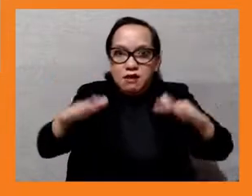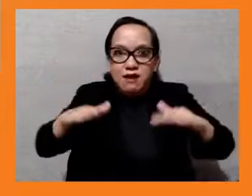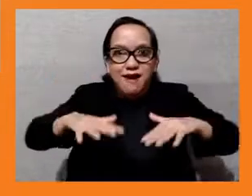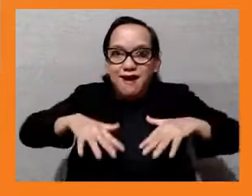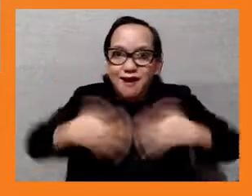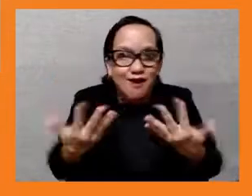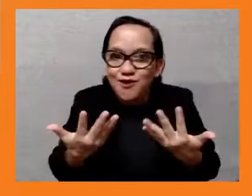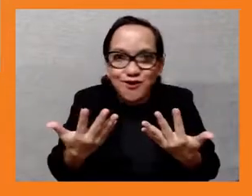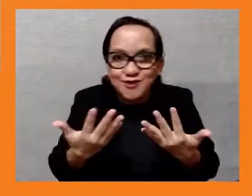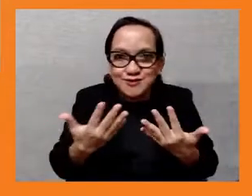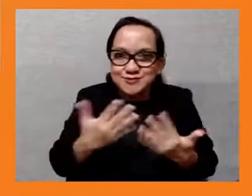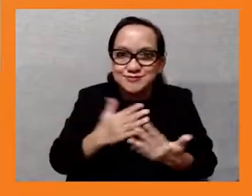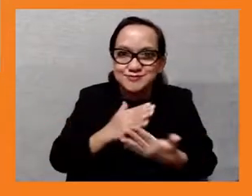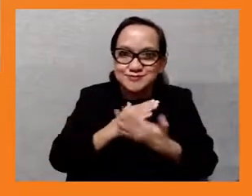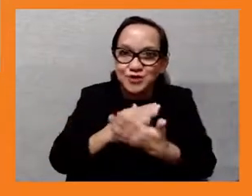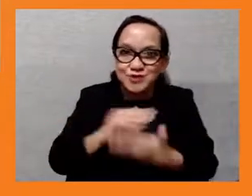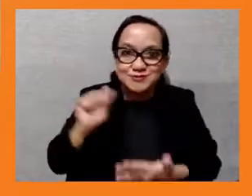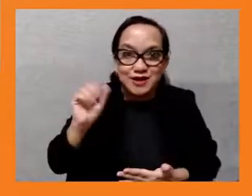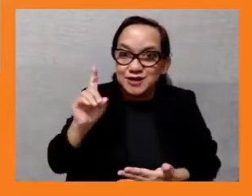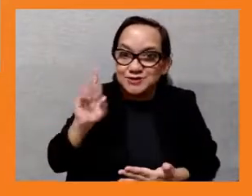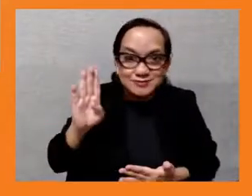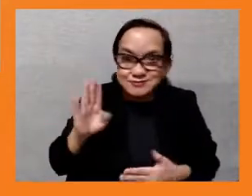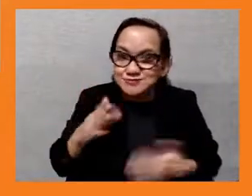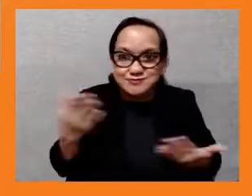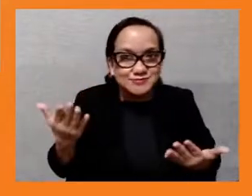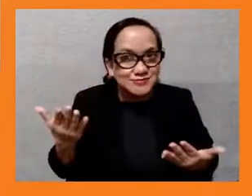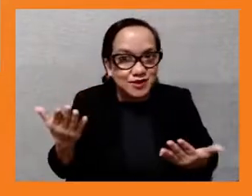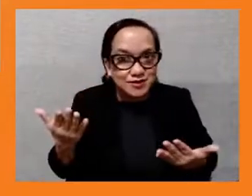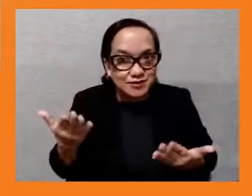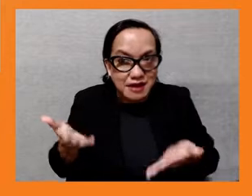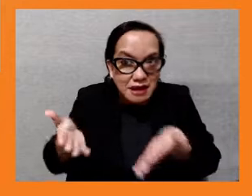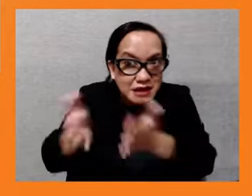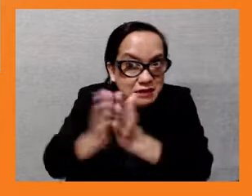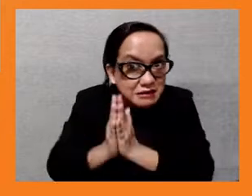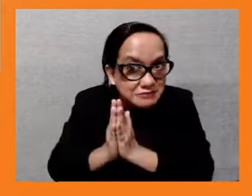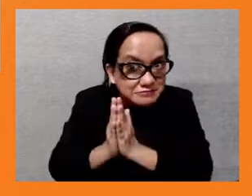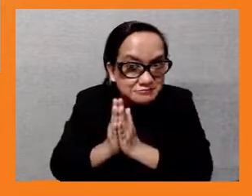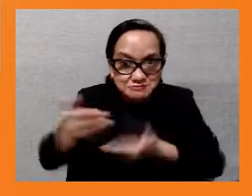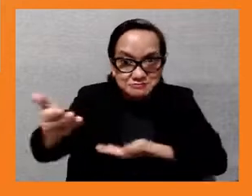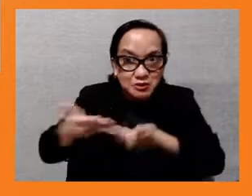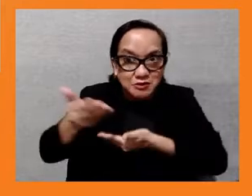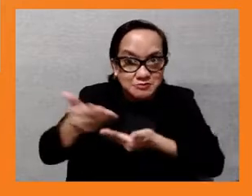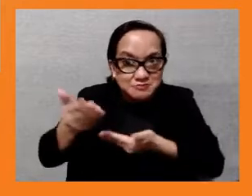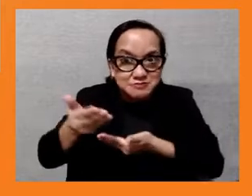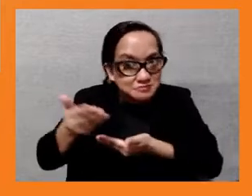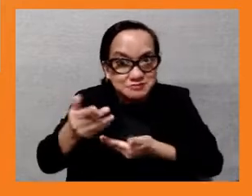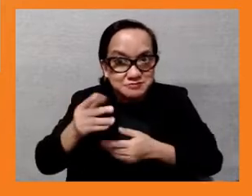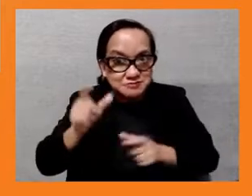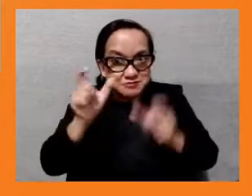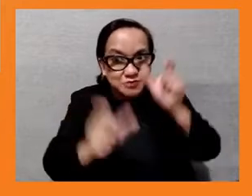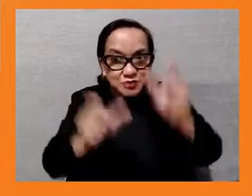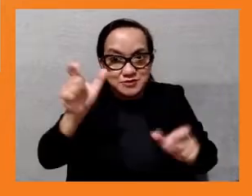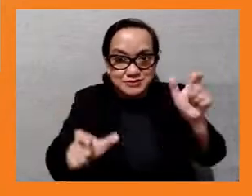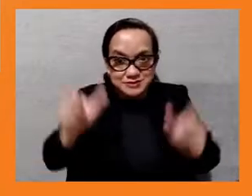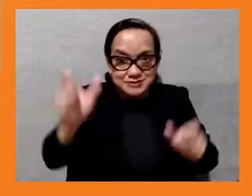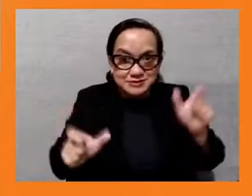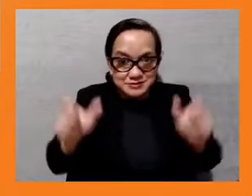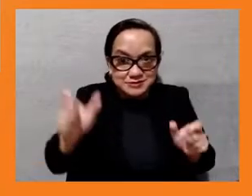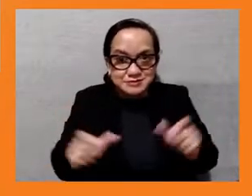extended in the project-affected people's lack of capacity in not being able to determine outright, for instance,